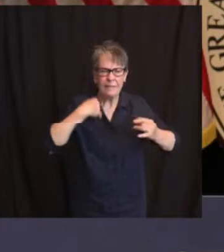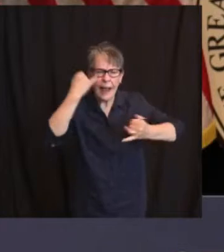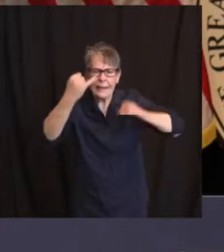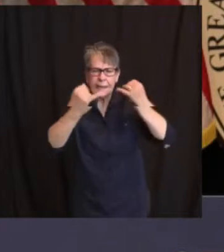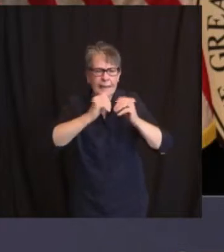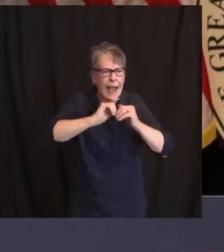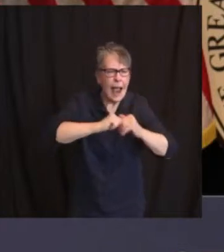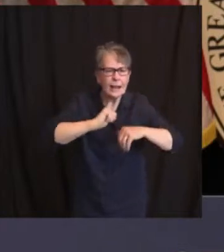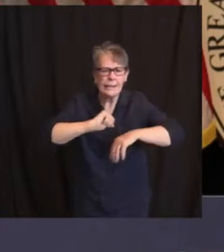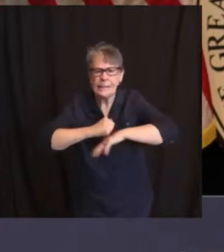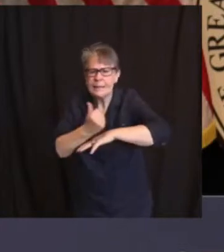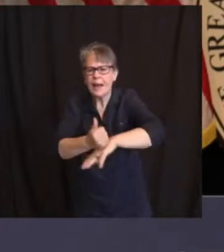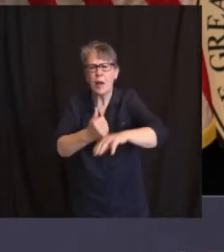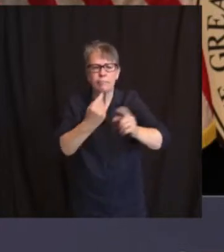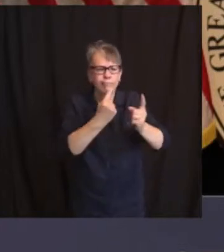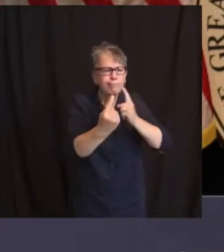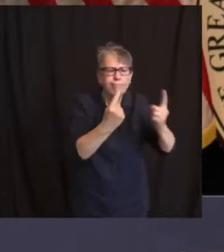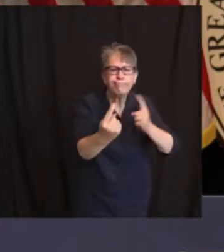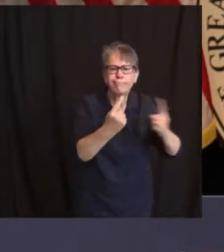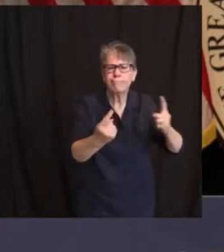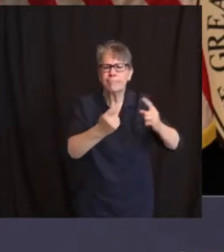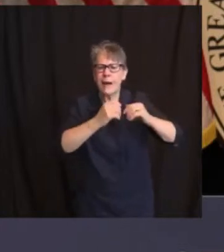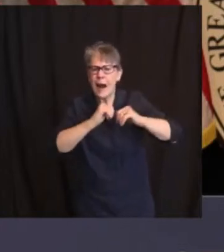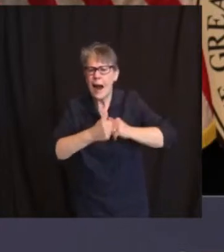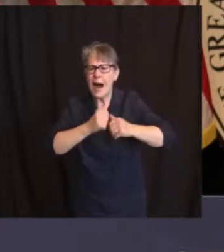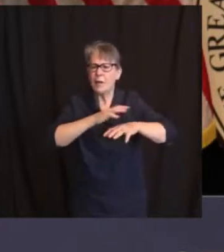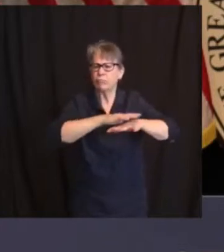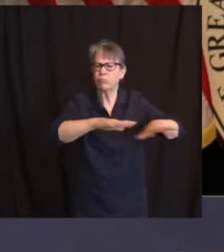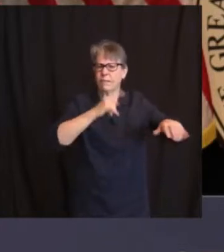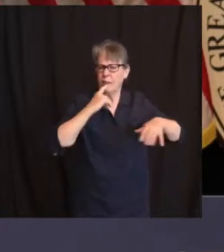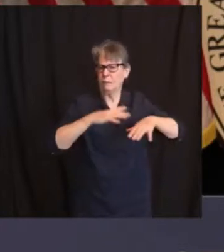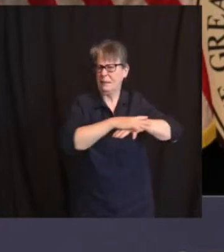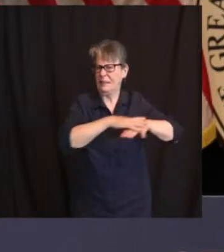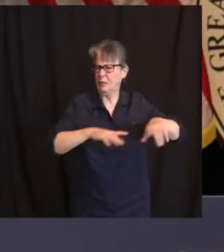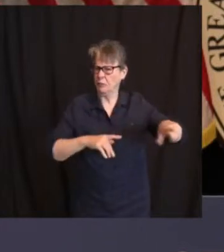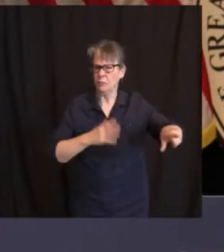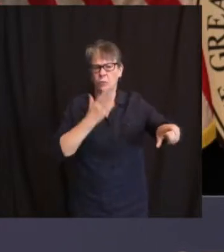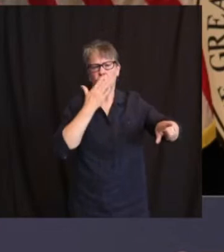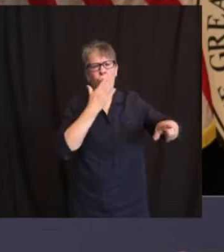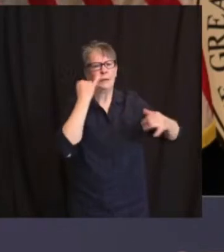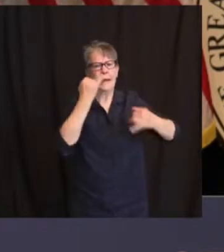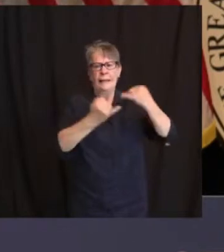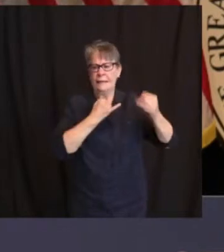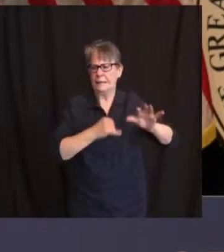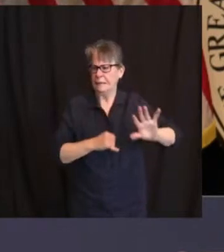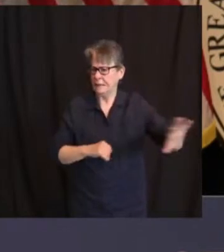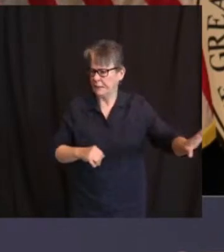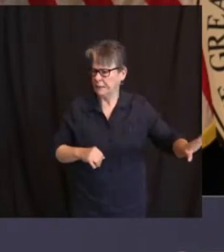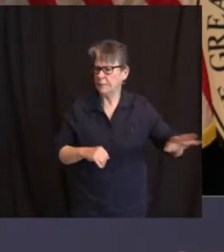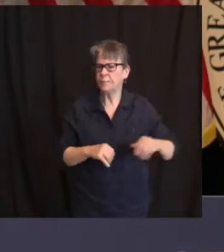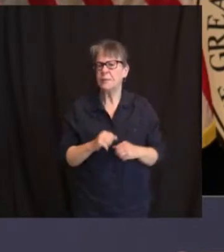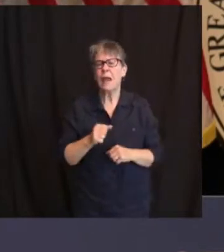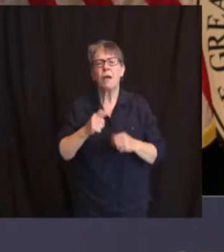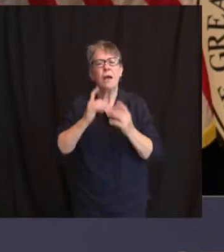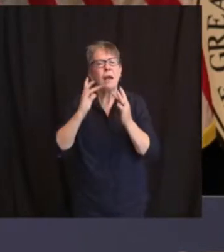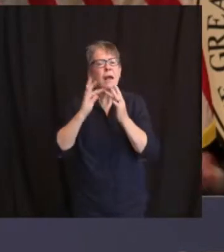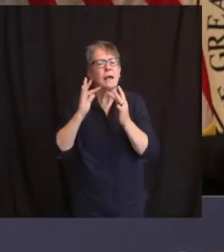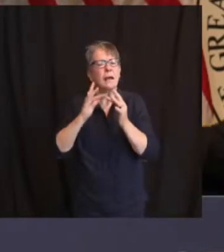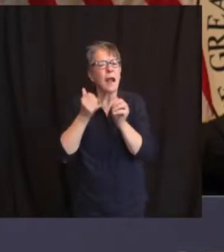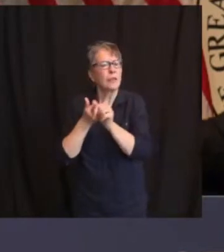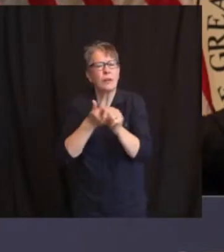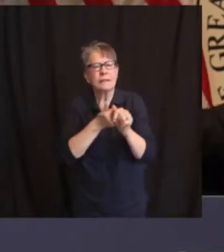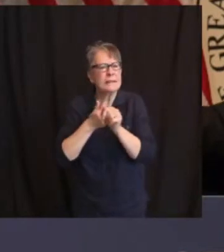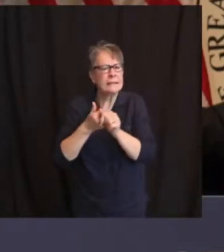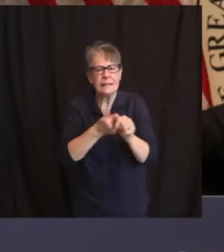answer on the contacts? We're still looking at contact tracing. He's running over to get a microphone. While he does, any